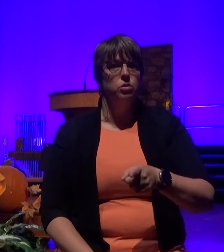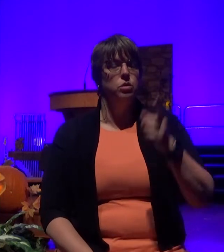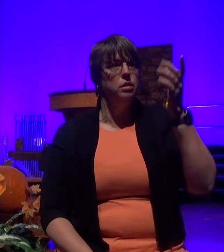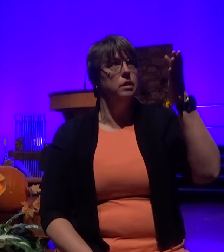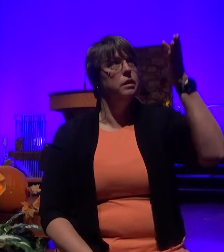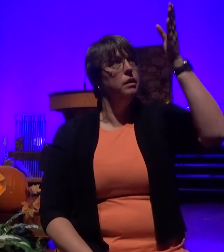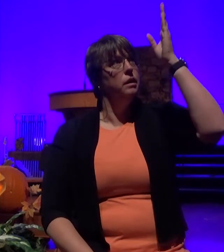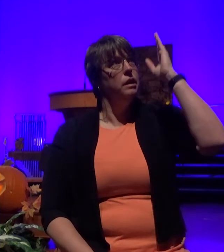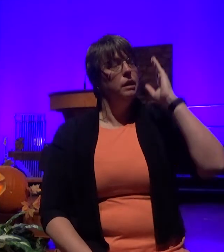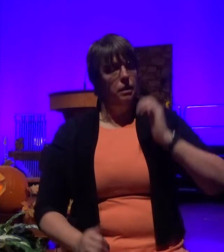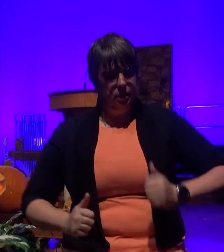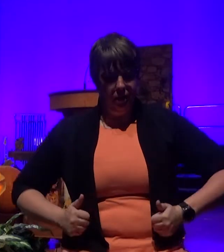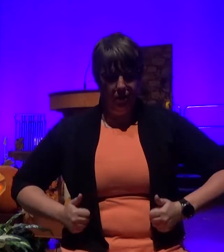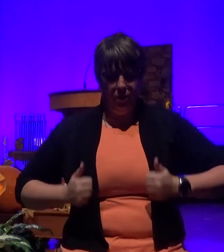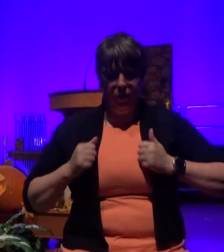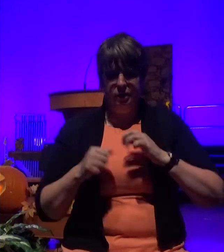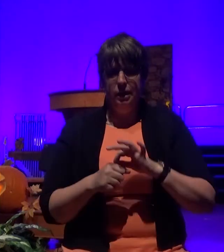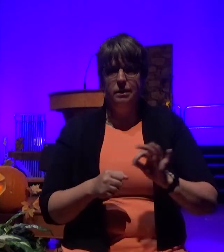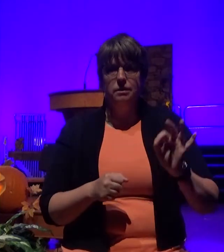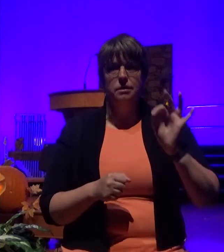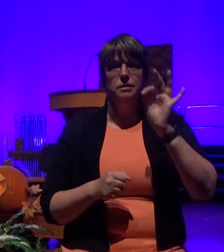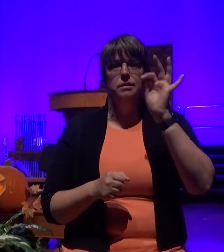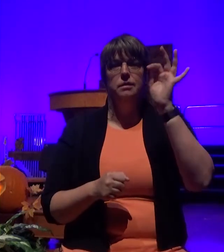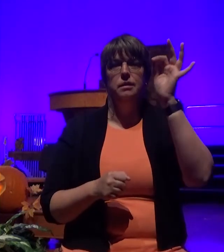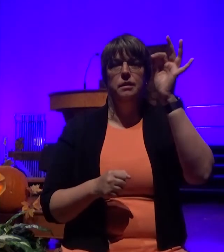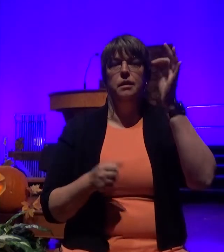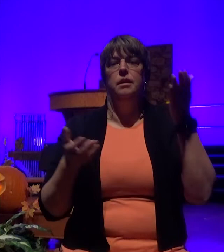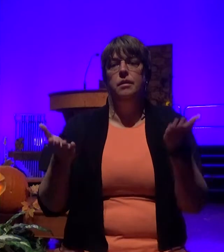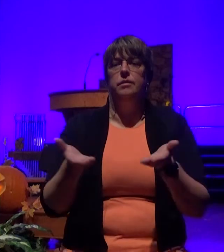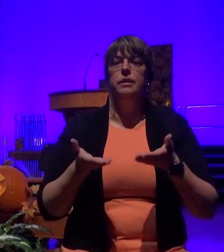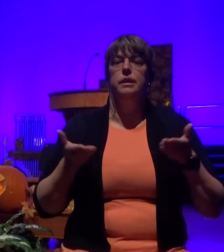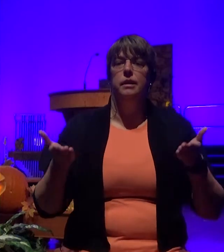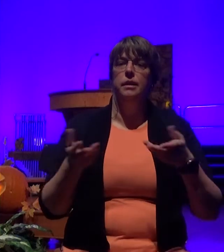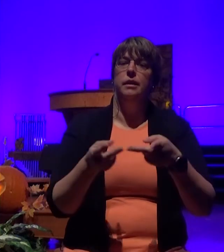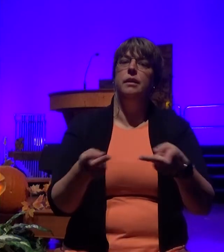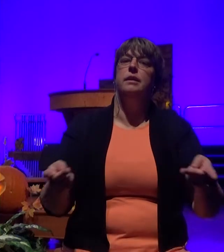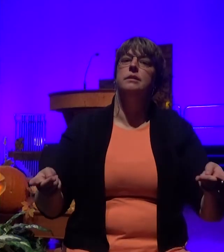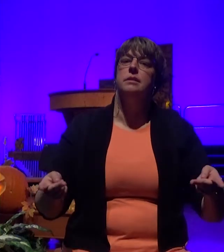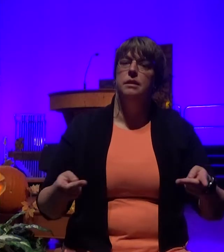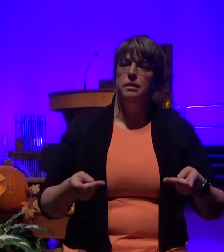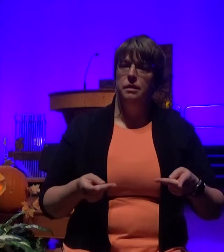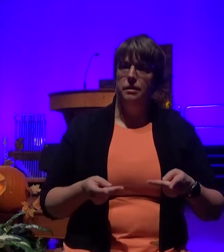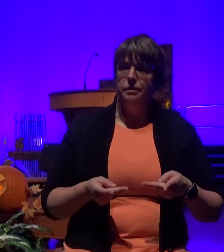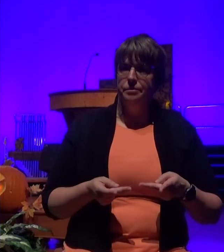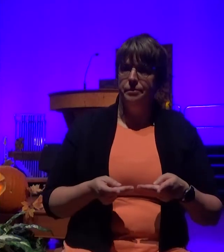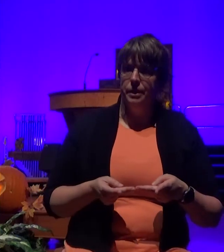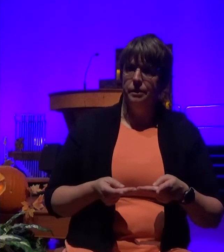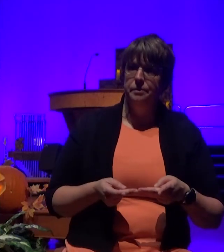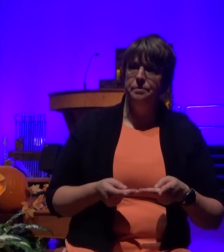Surely the presence of God is in this